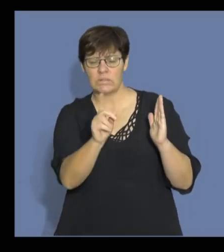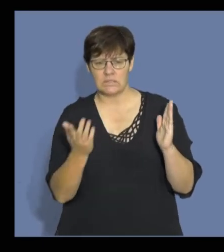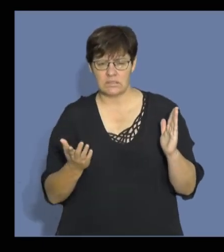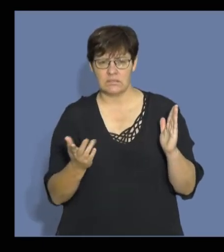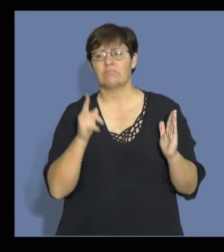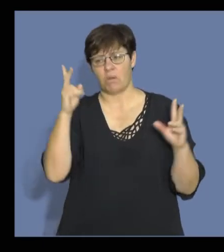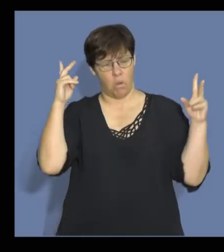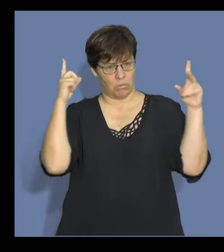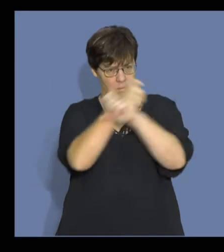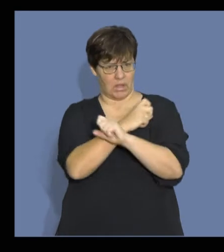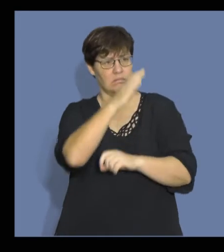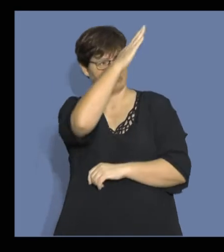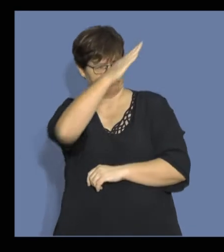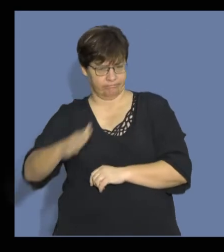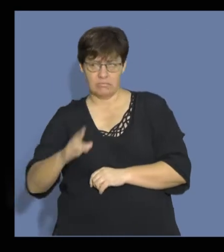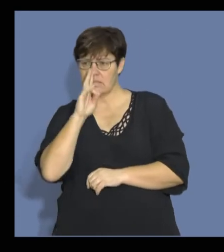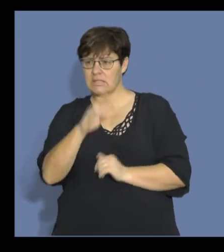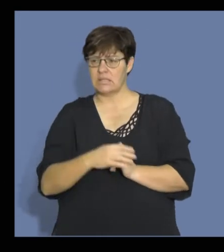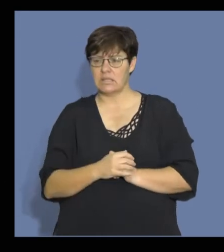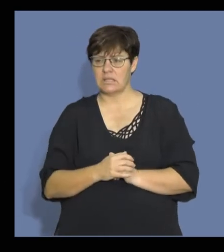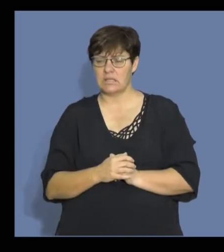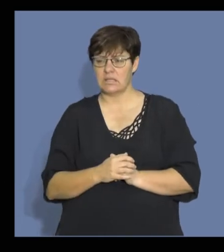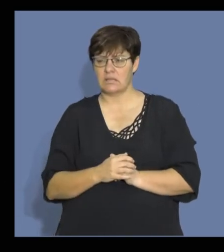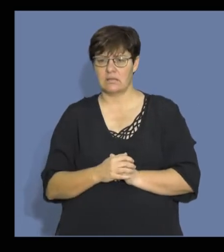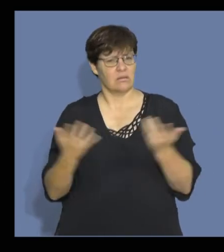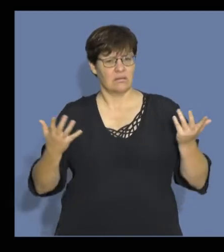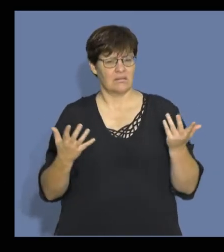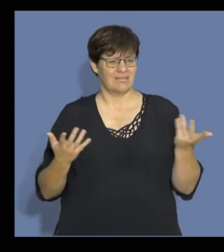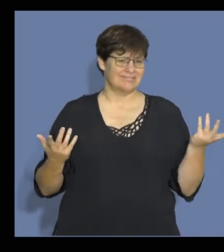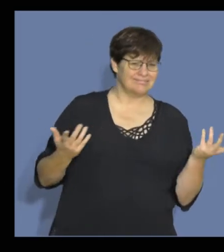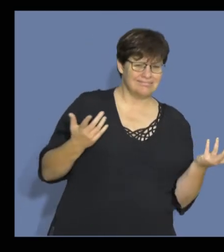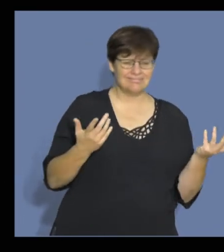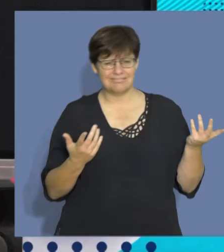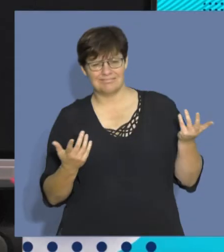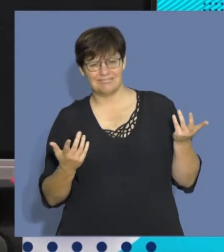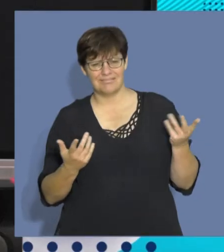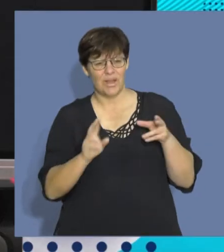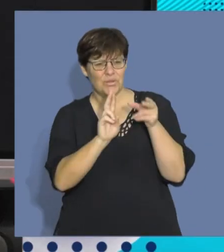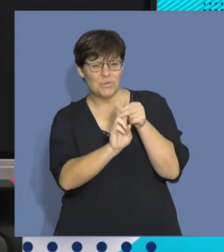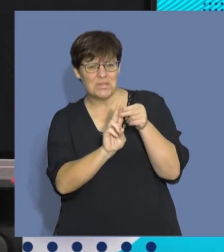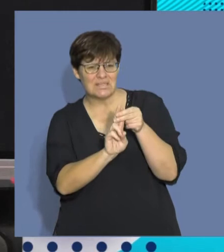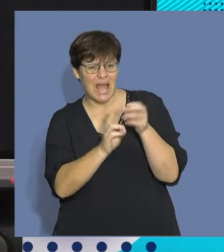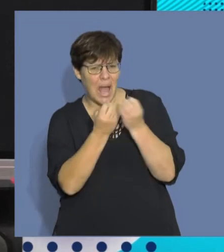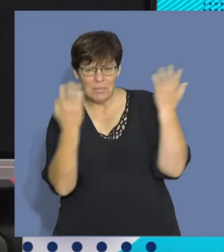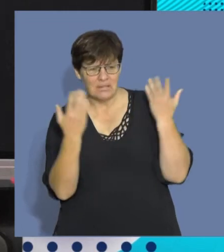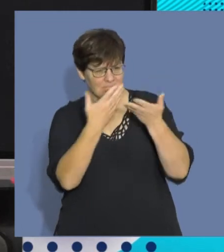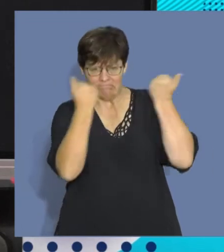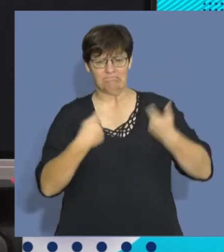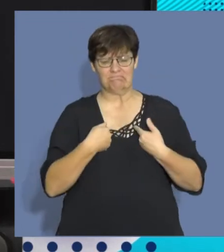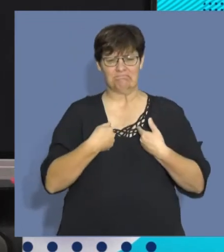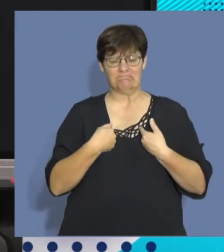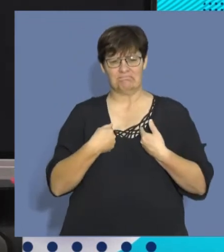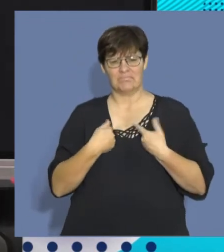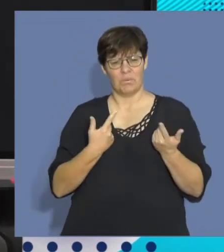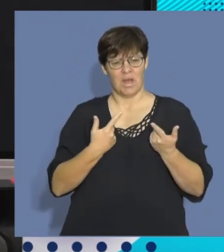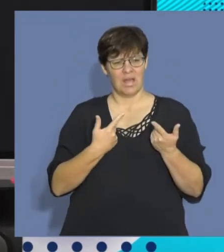this is a little bit more complicated because can everybody see? I can't really see how many blocks there are between A